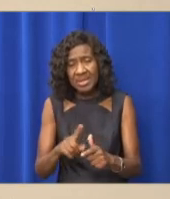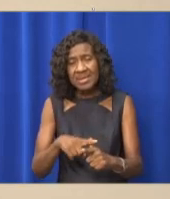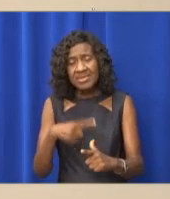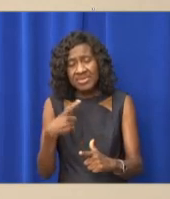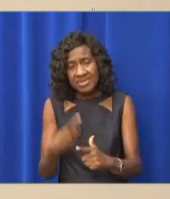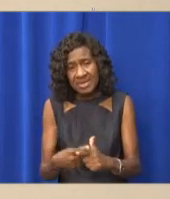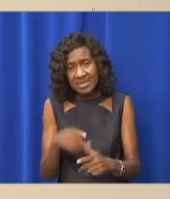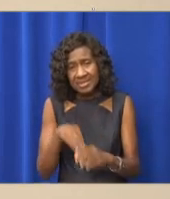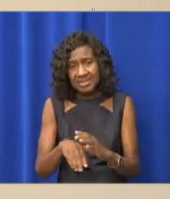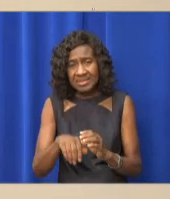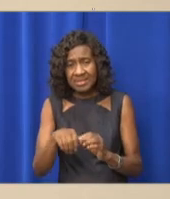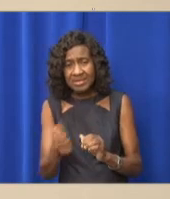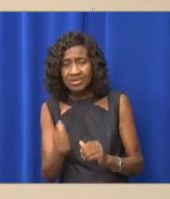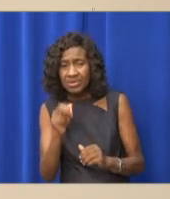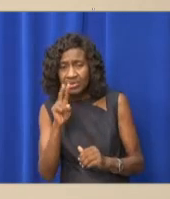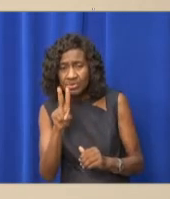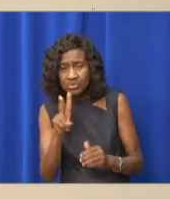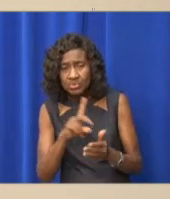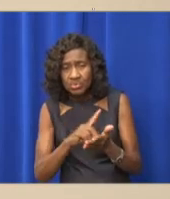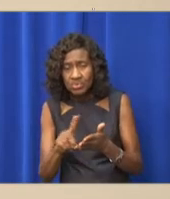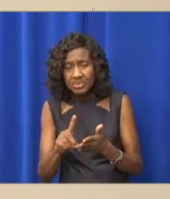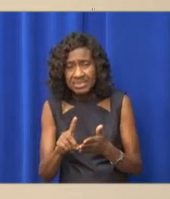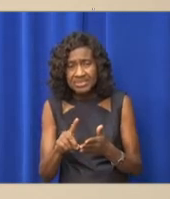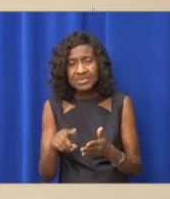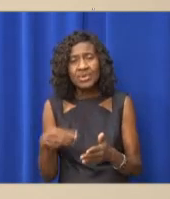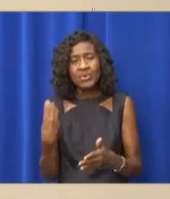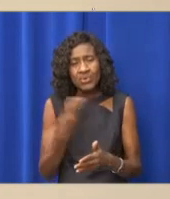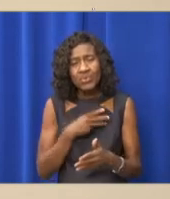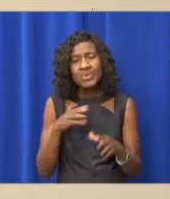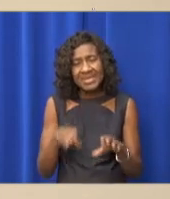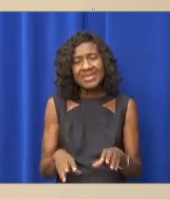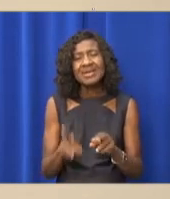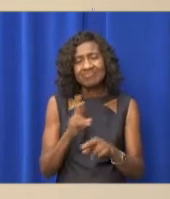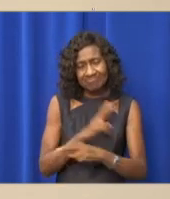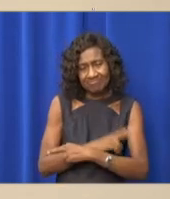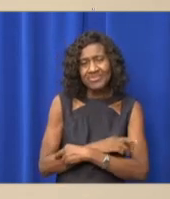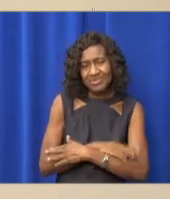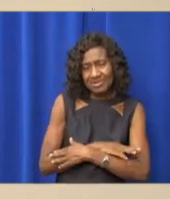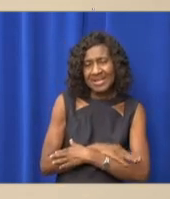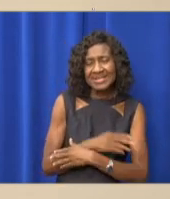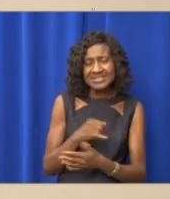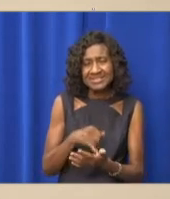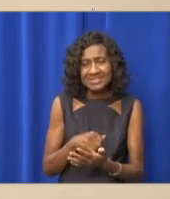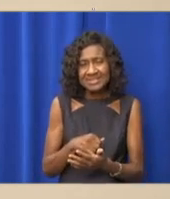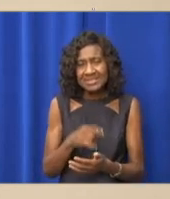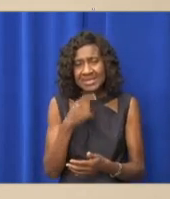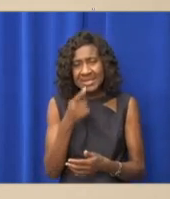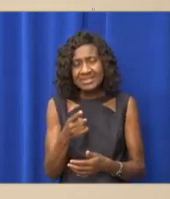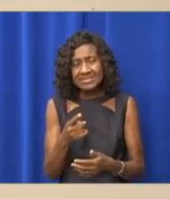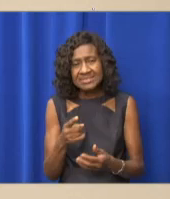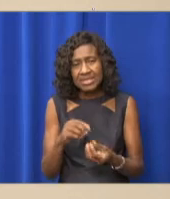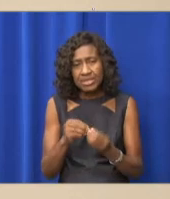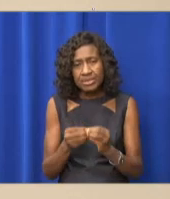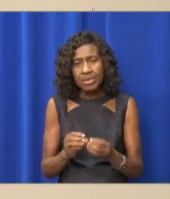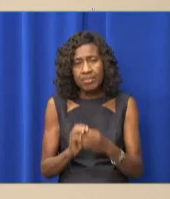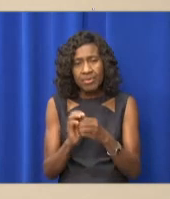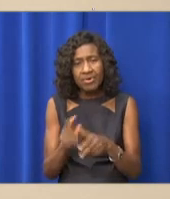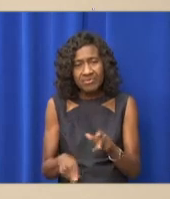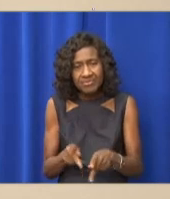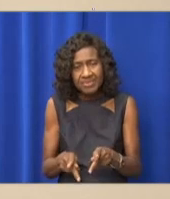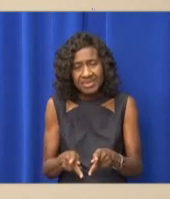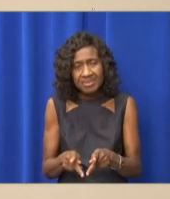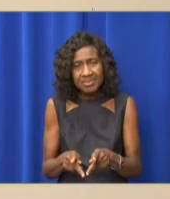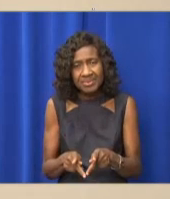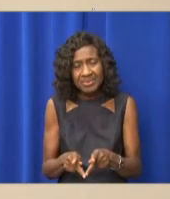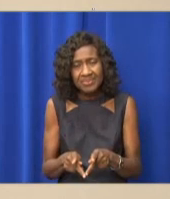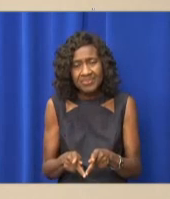where we can relax that issue and say to people that the numbers of people who can get together would